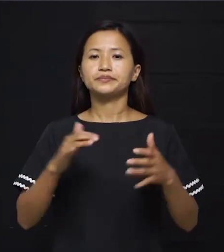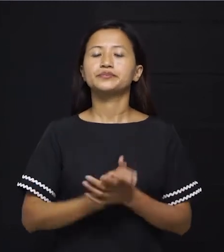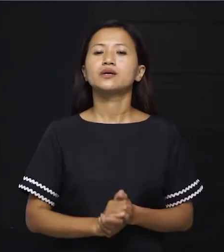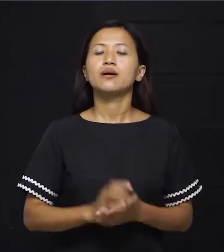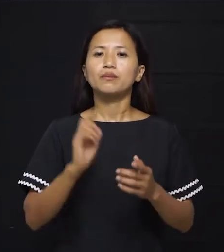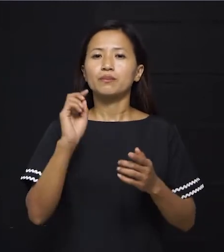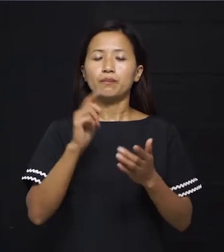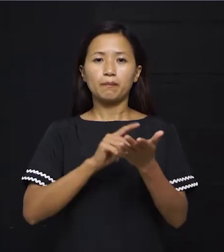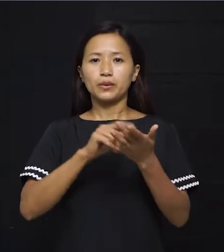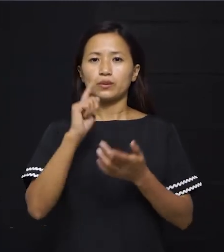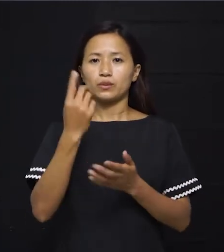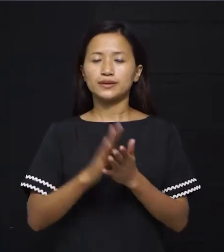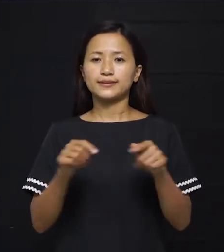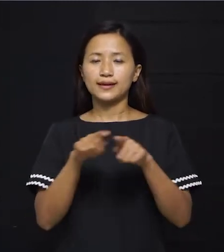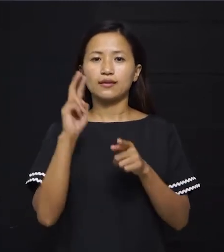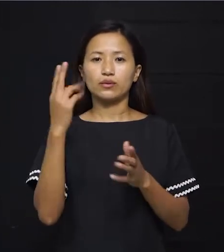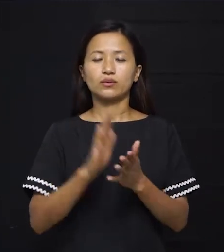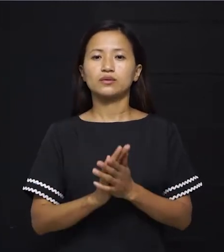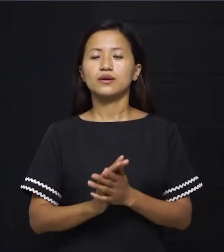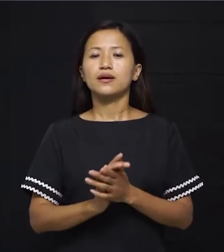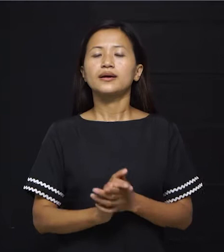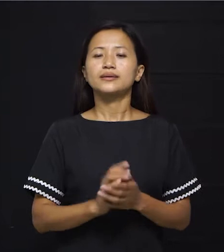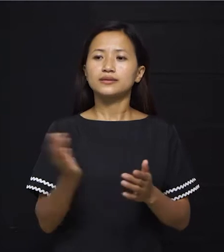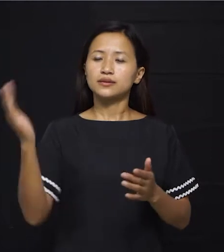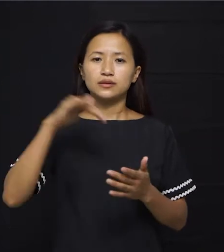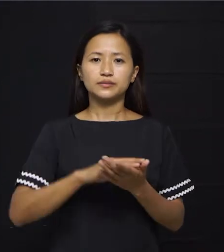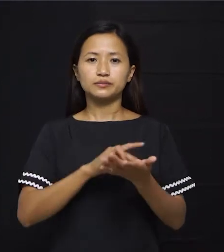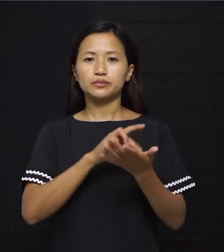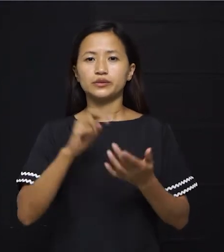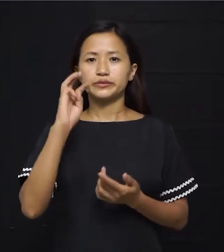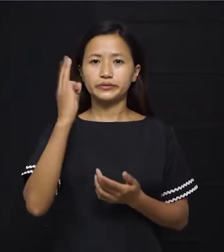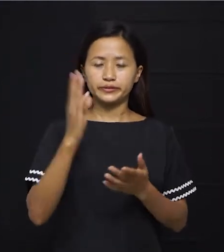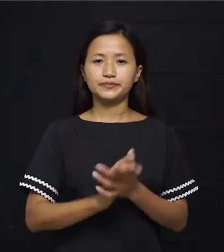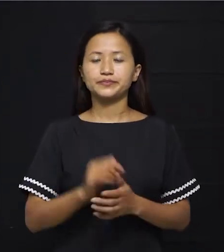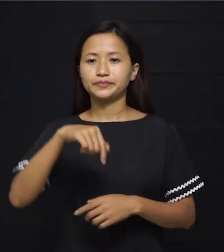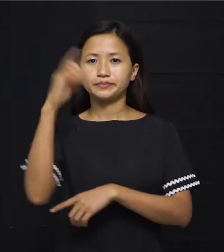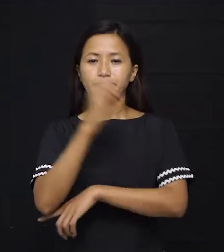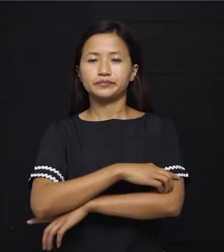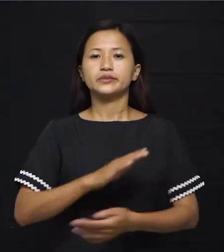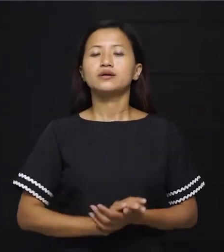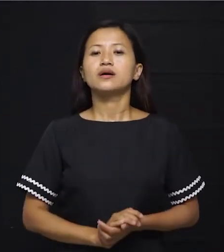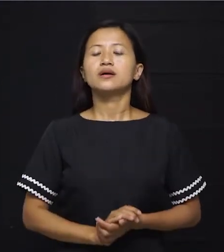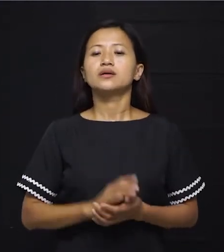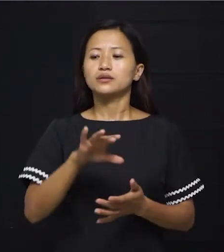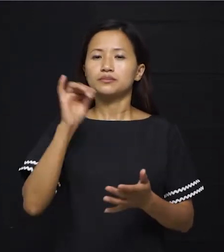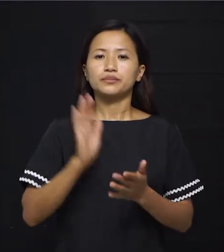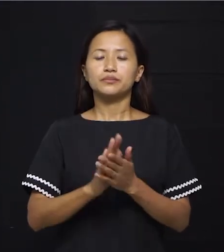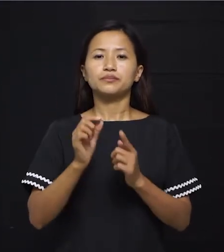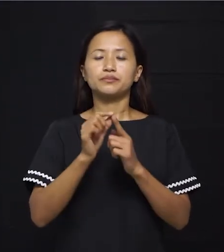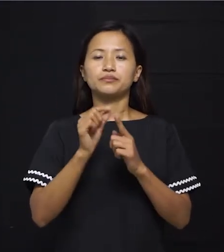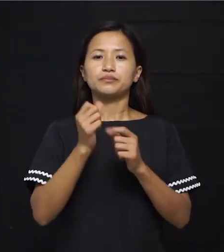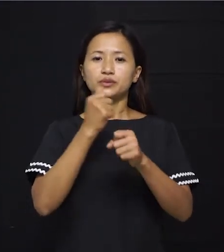and Part 2. And today it has come to the third part, that is part 3. You will find this part 3 in page